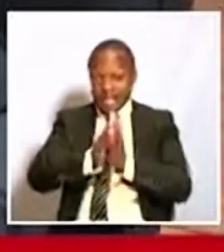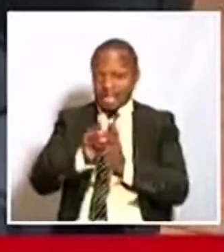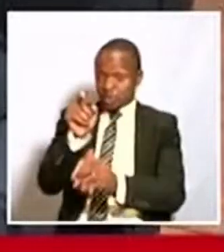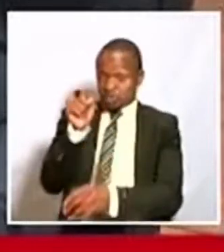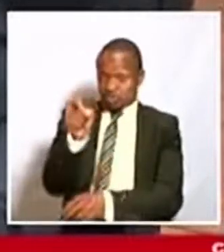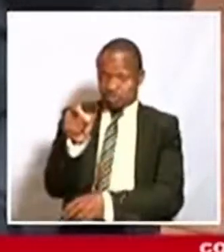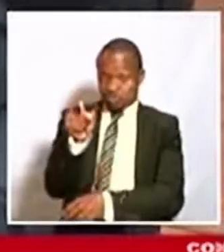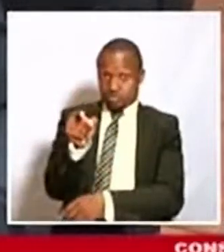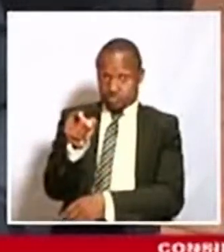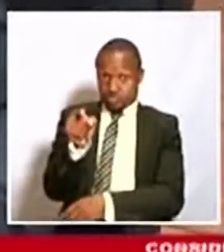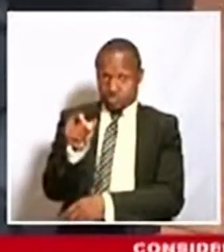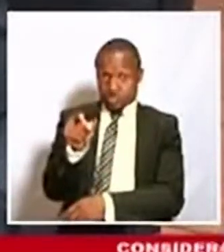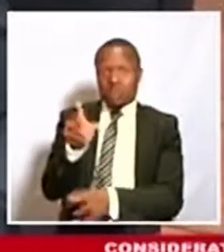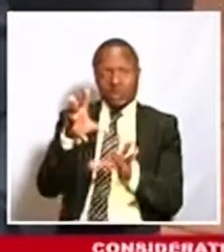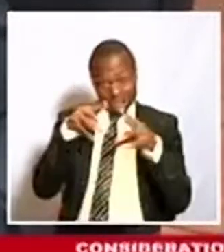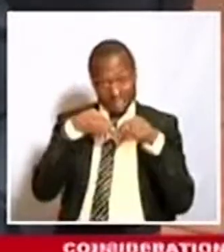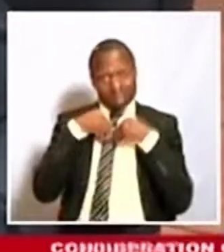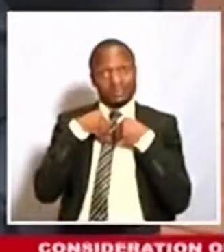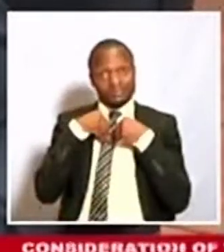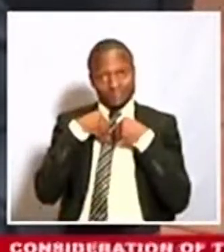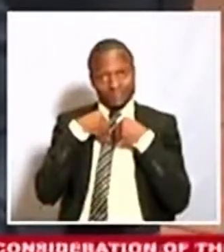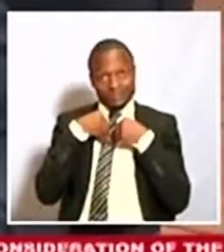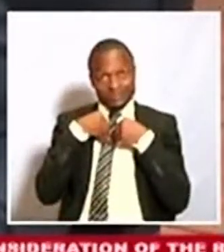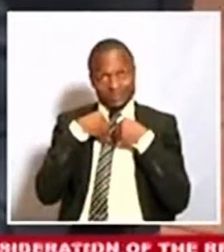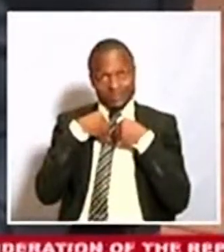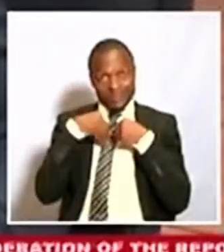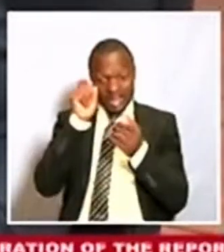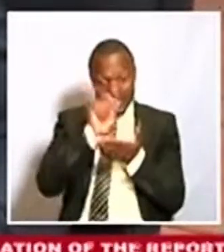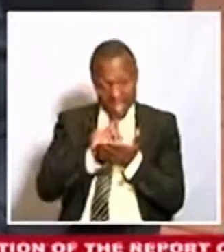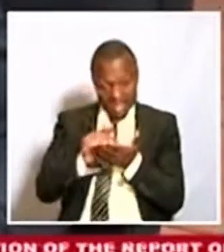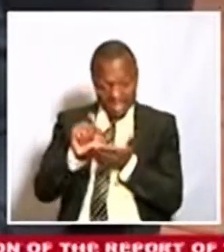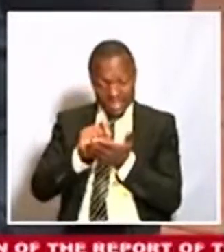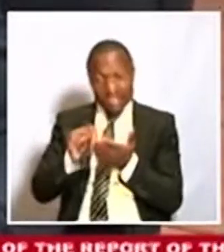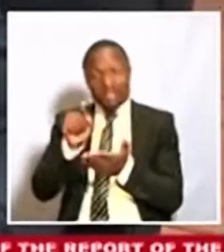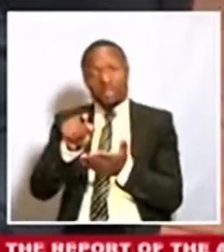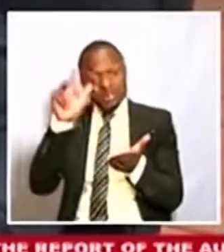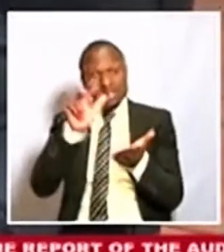you to acknowledge in writing that those